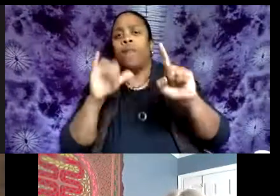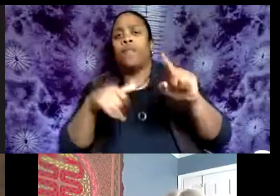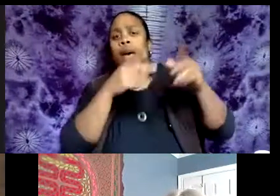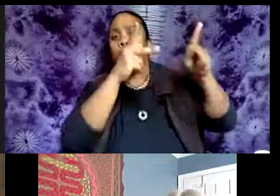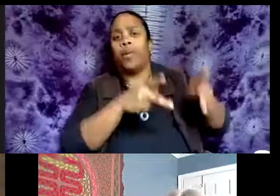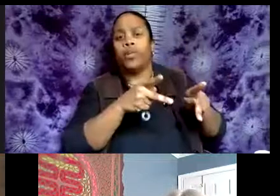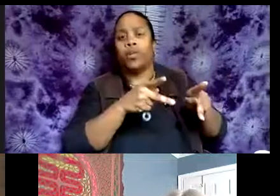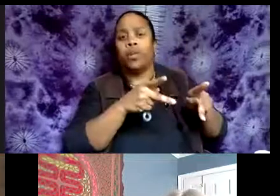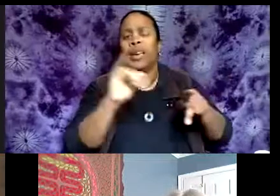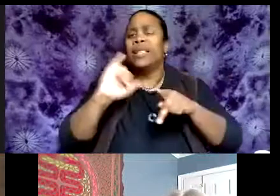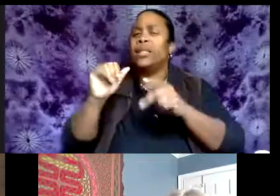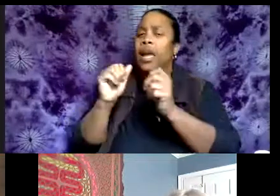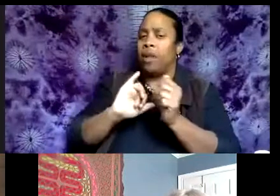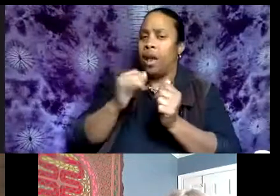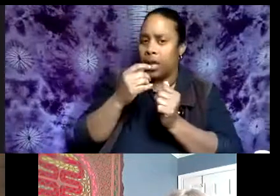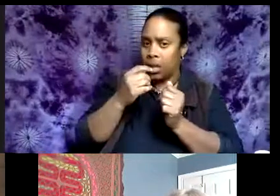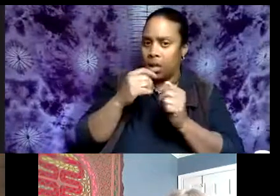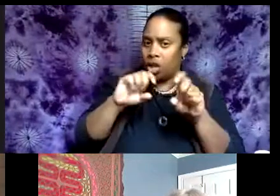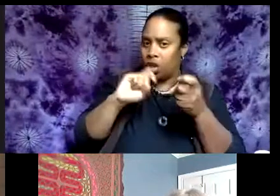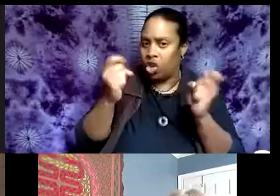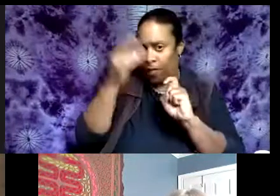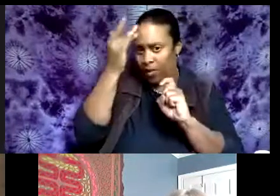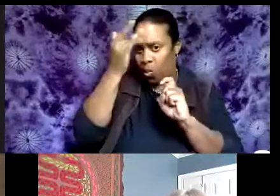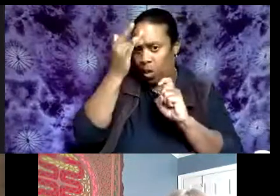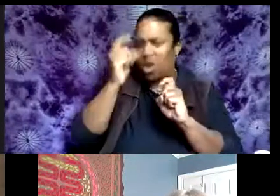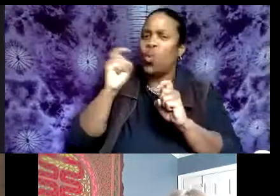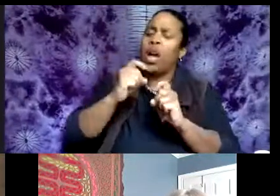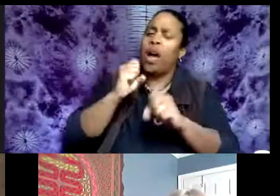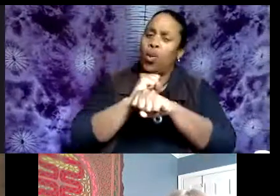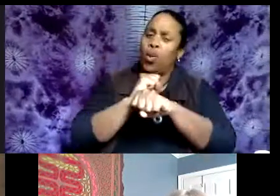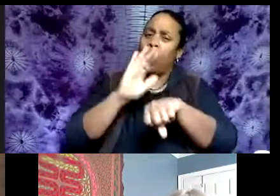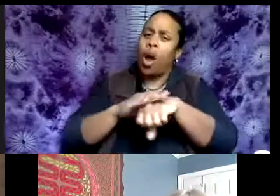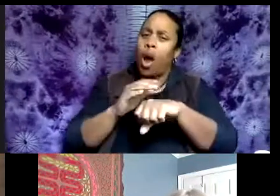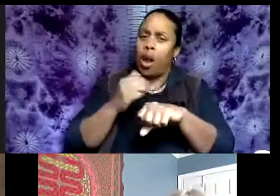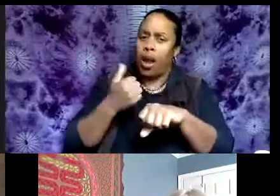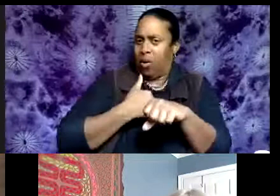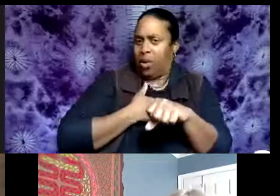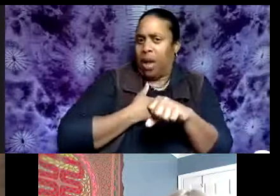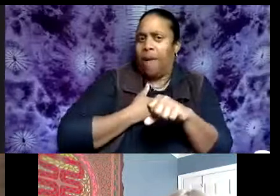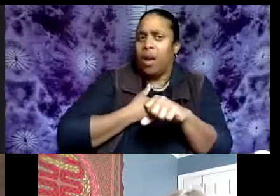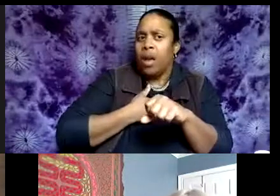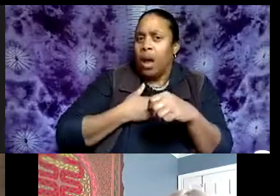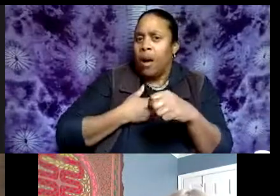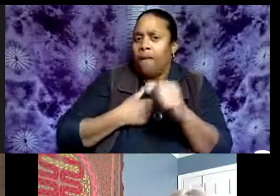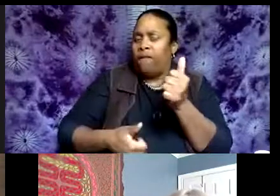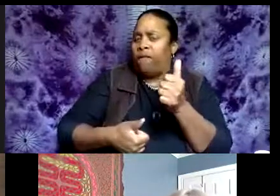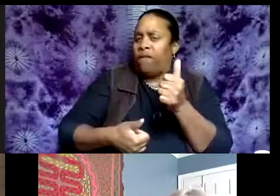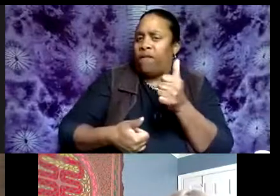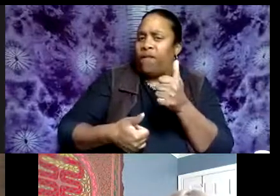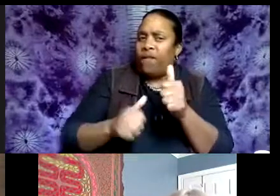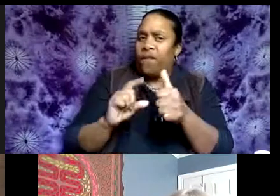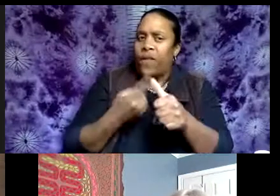like the shift which said, we have to kind of work on ourselves, and we can't really worry about other people to bring us the happiness that we